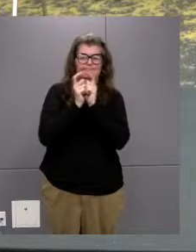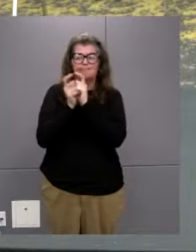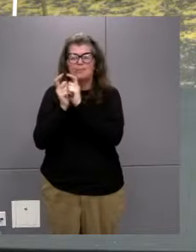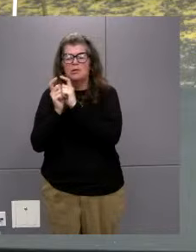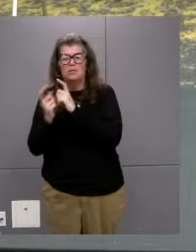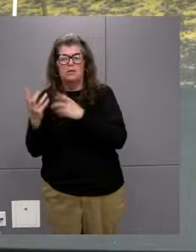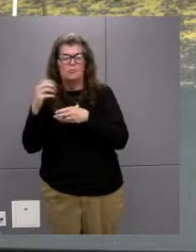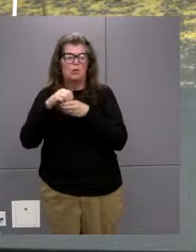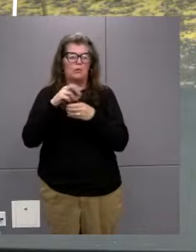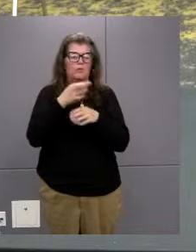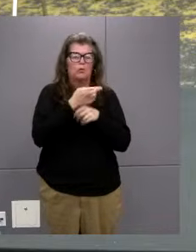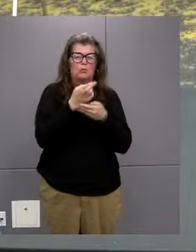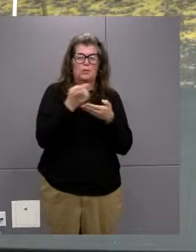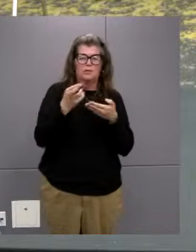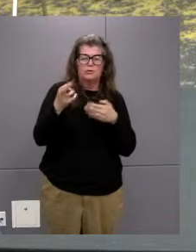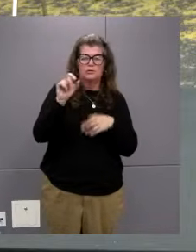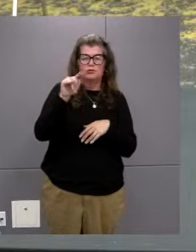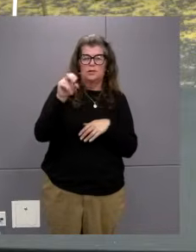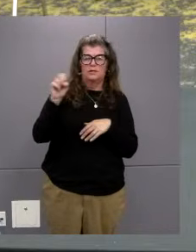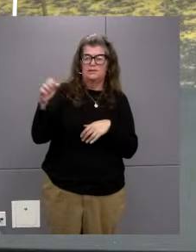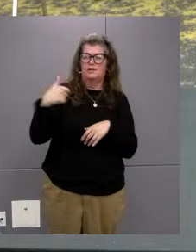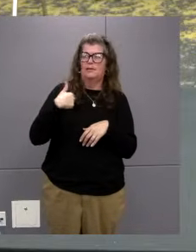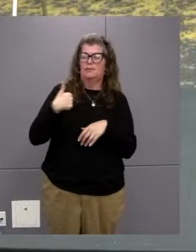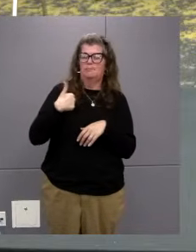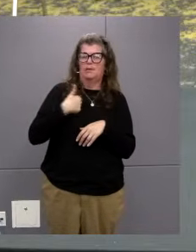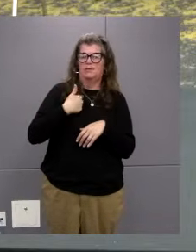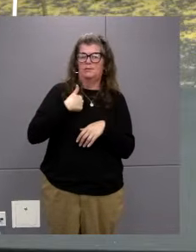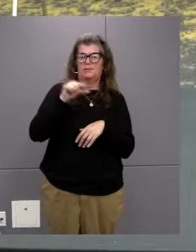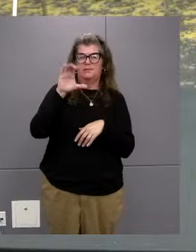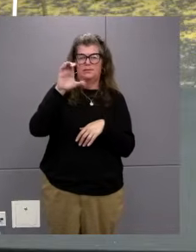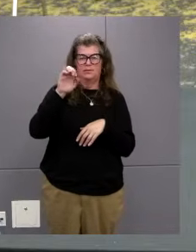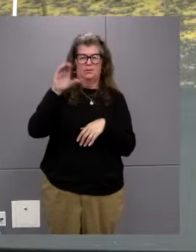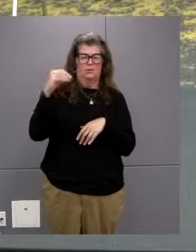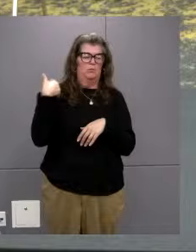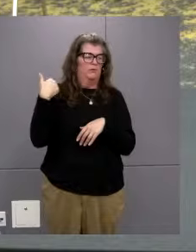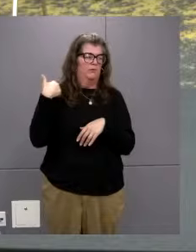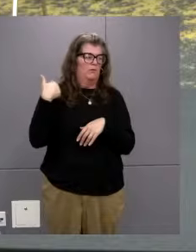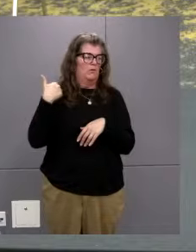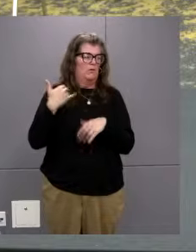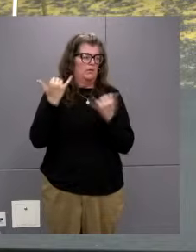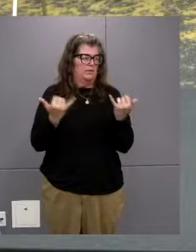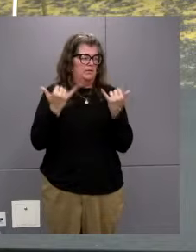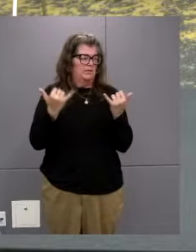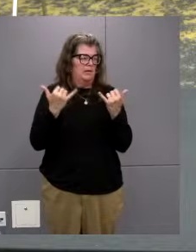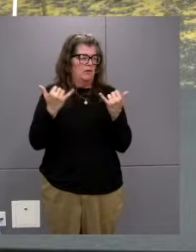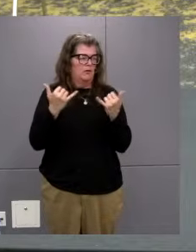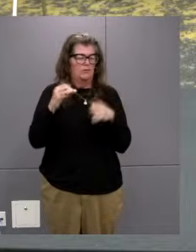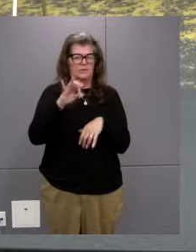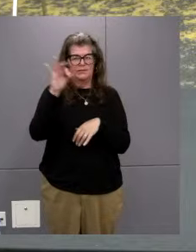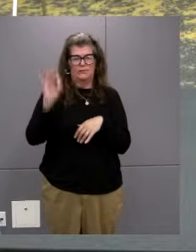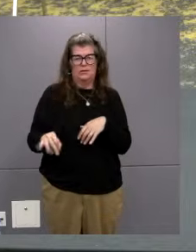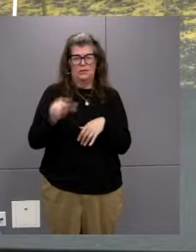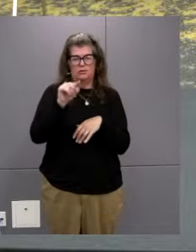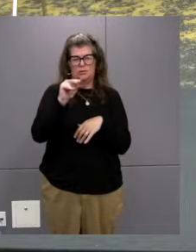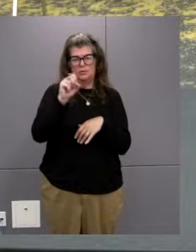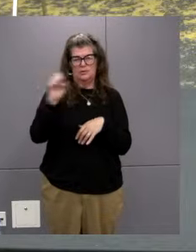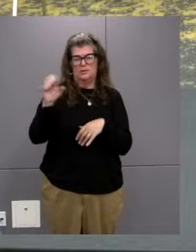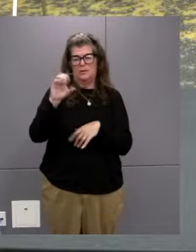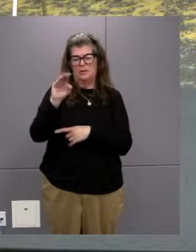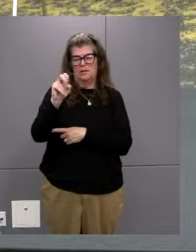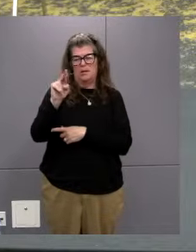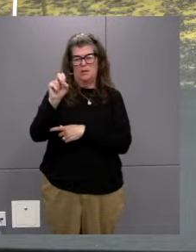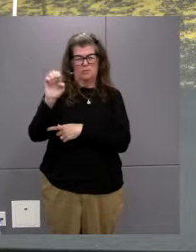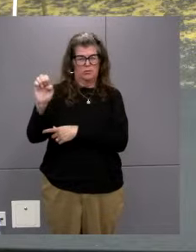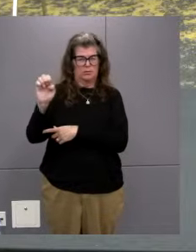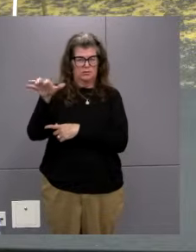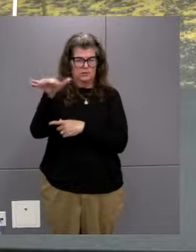Resource Genesee, where I was the CEO at one point. It is now housed in what I'll call the Flint Genesee Chamber of Commerce. And